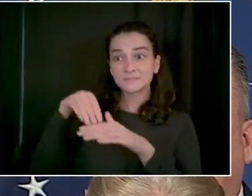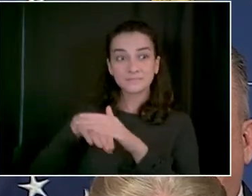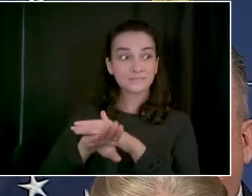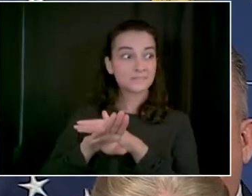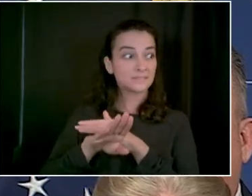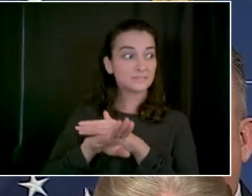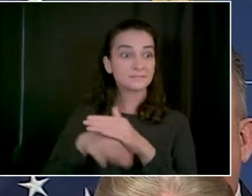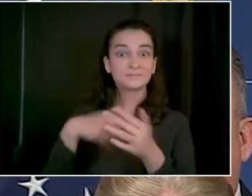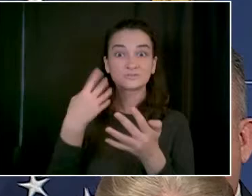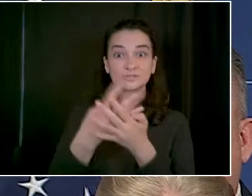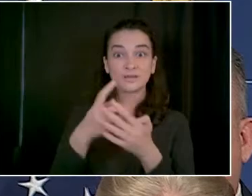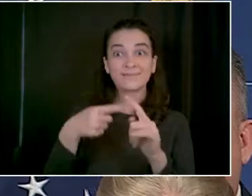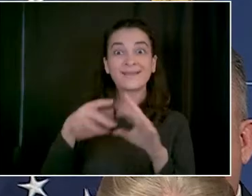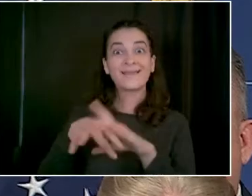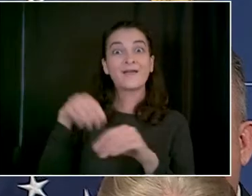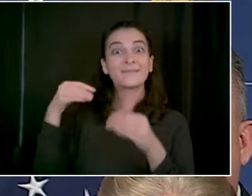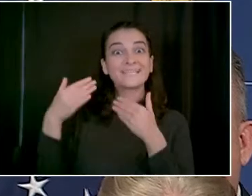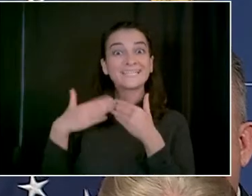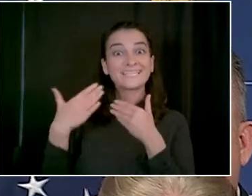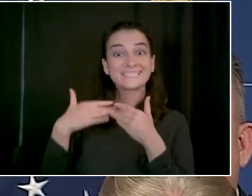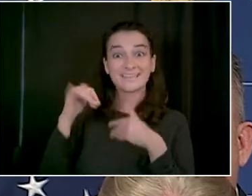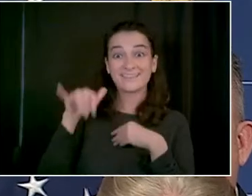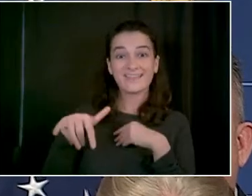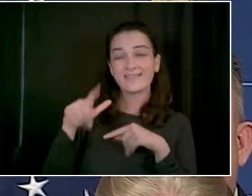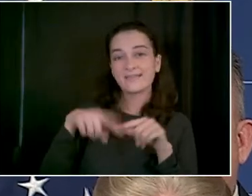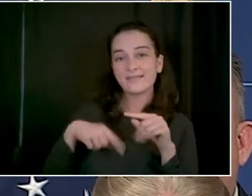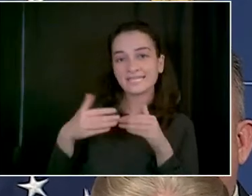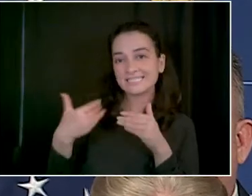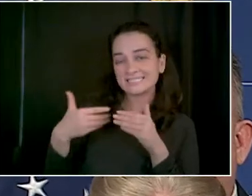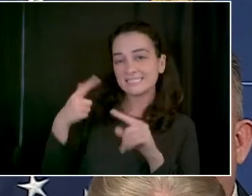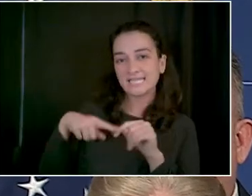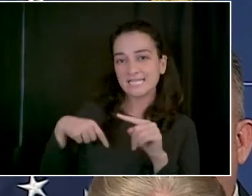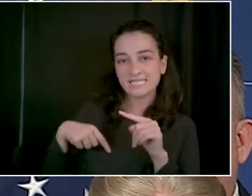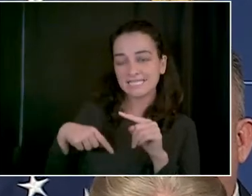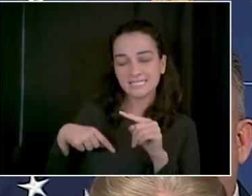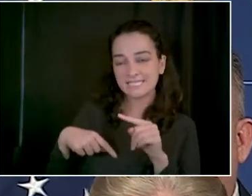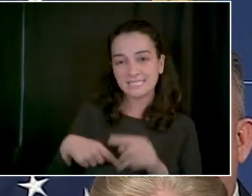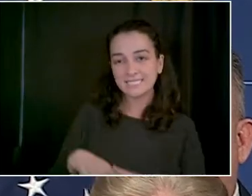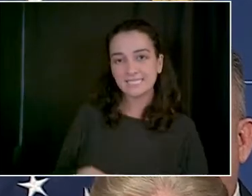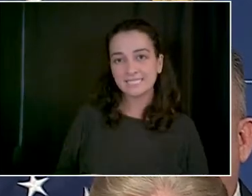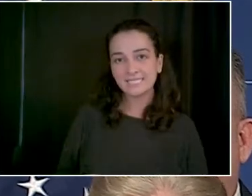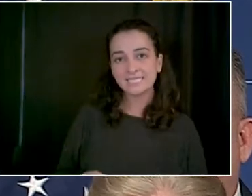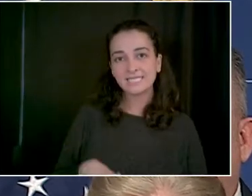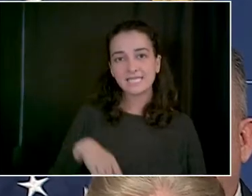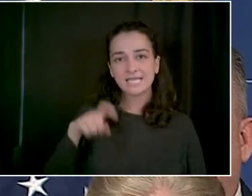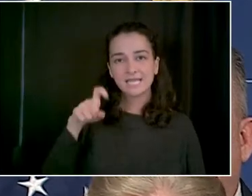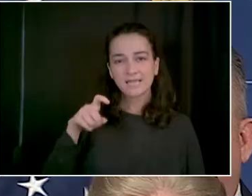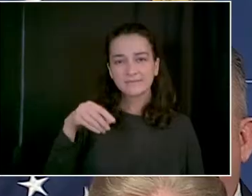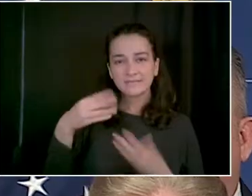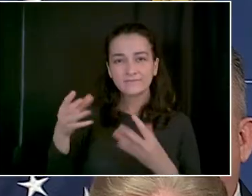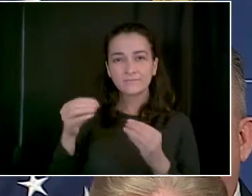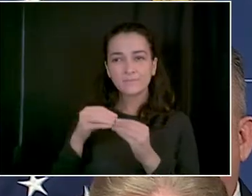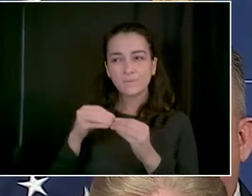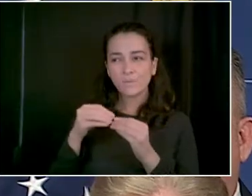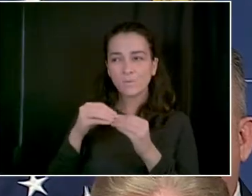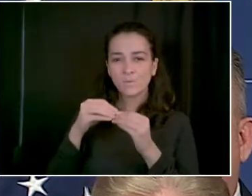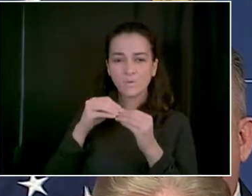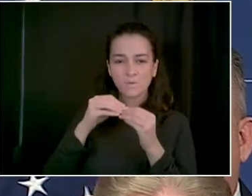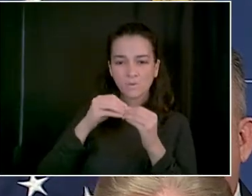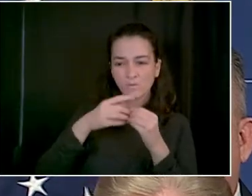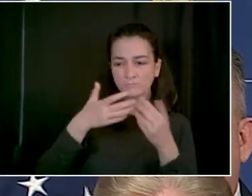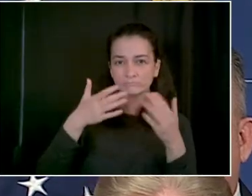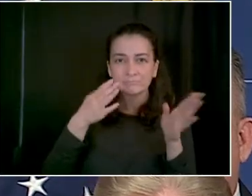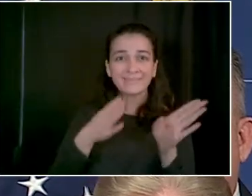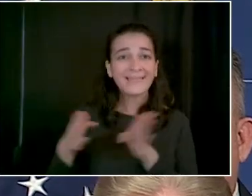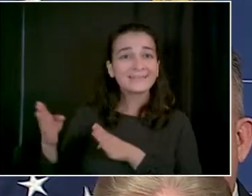even know how many that's not connected to them. So is there any movement in Albany to revisit that, where they reduced,